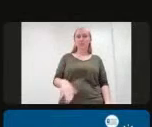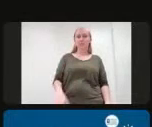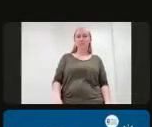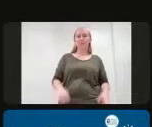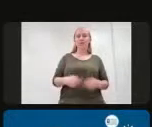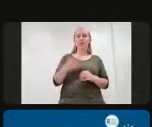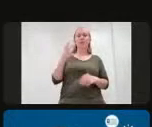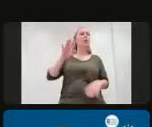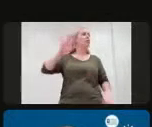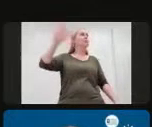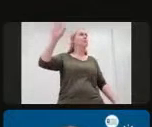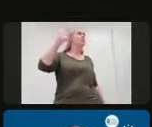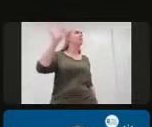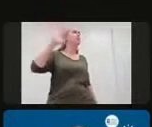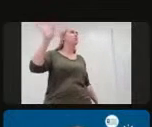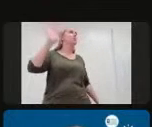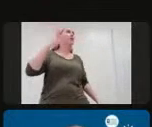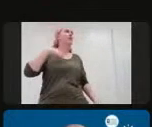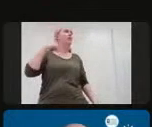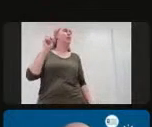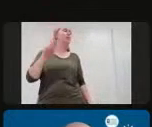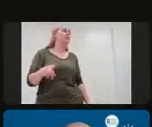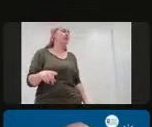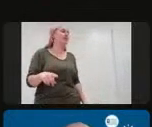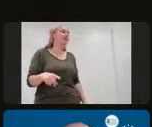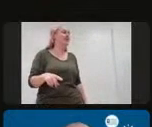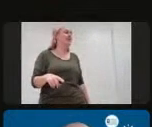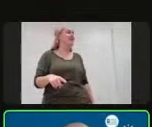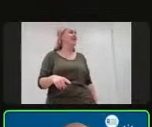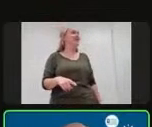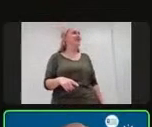4. Vincent, I have a question on number 3.